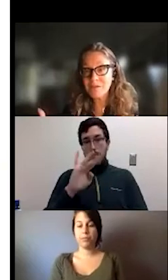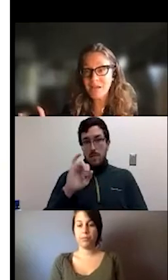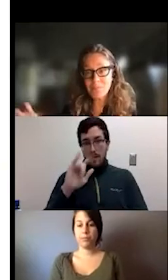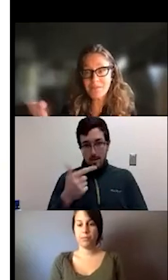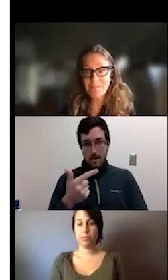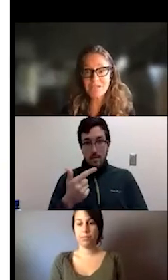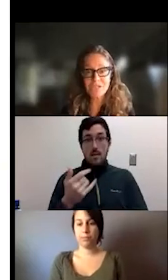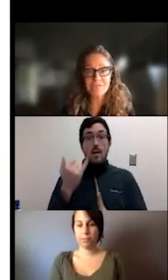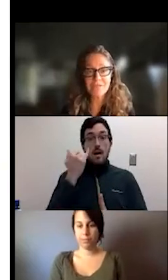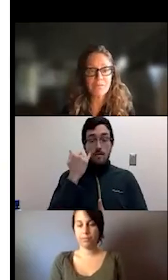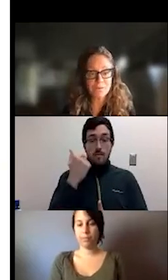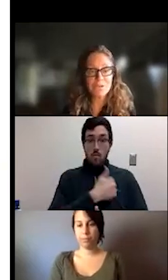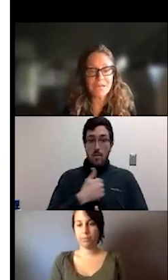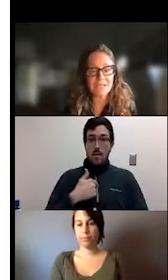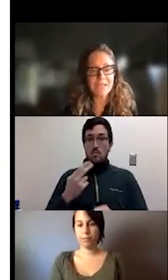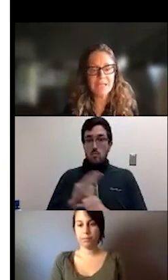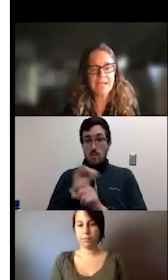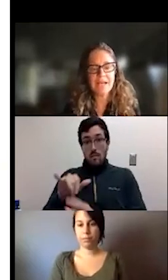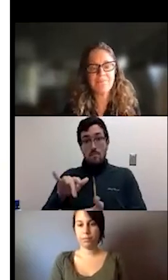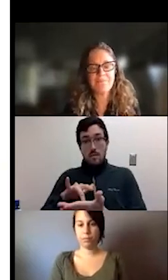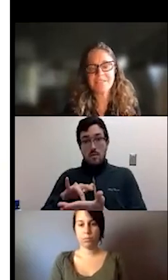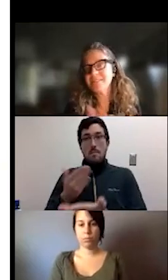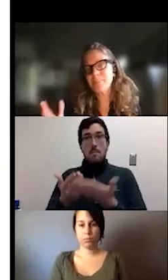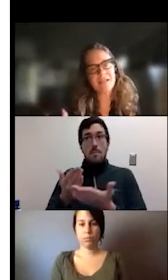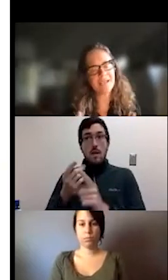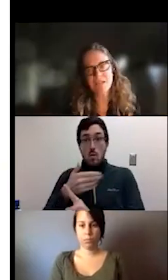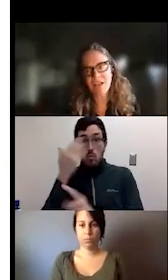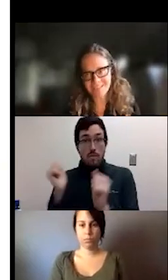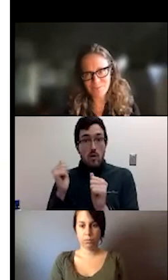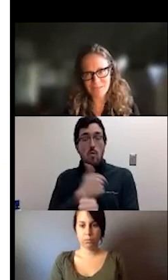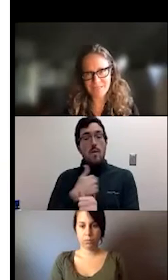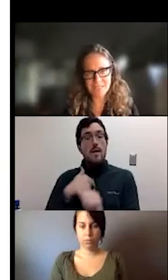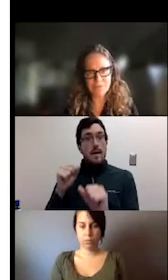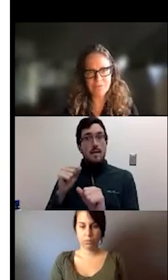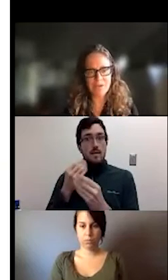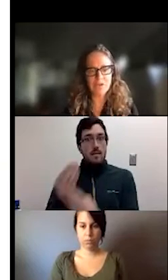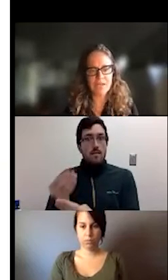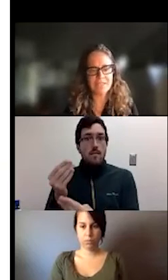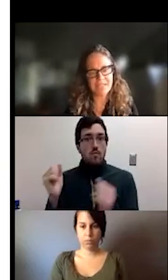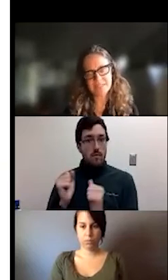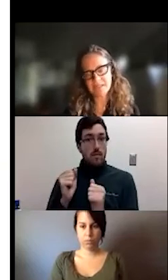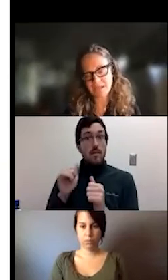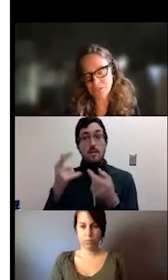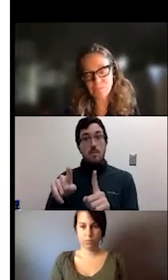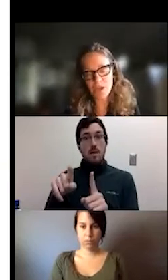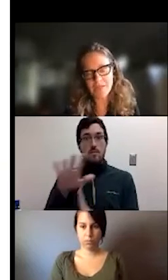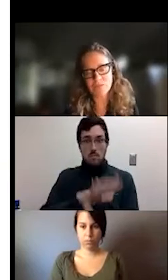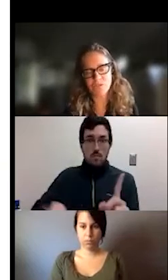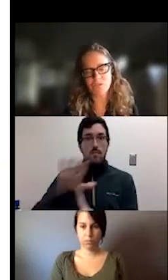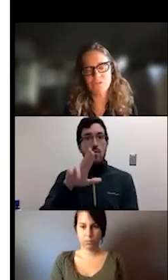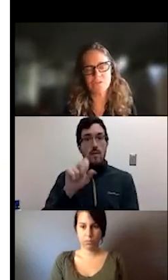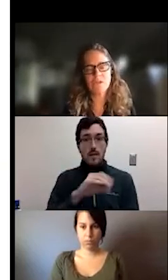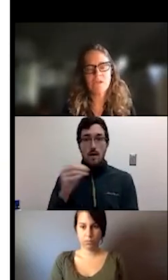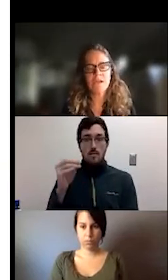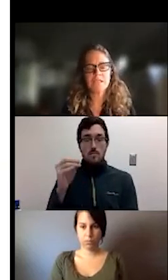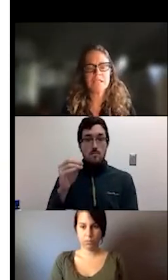maybe we would help get the patient a refrigerator. This is happening in lots of different places around the United States and actually abroad